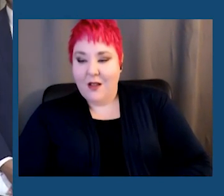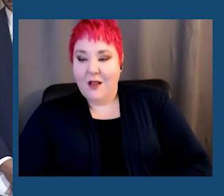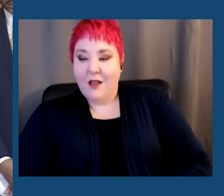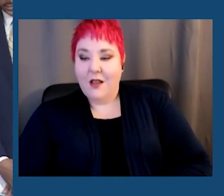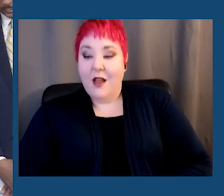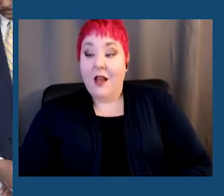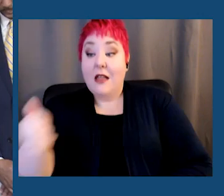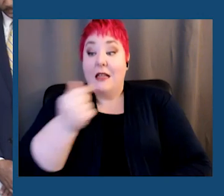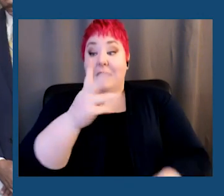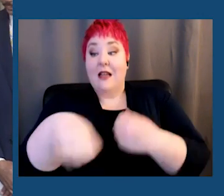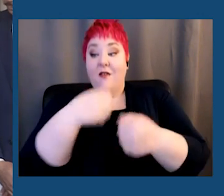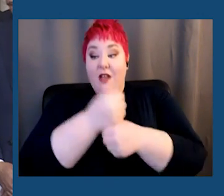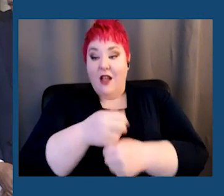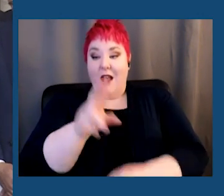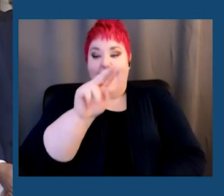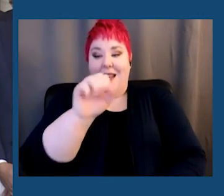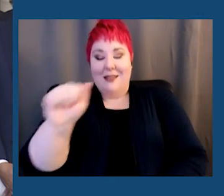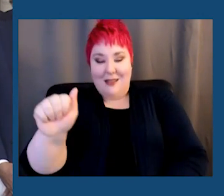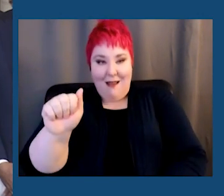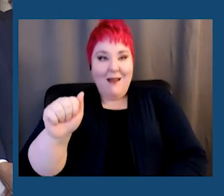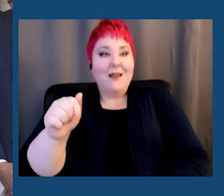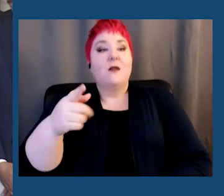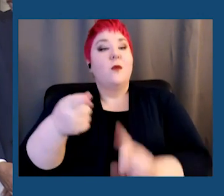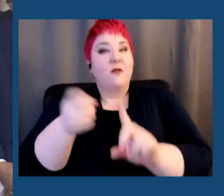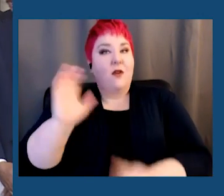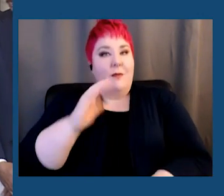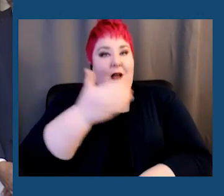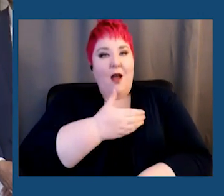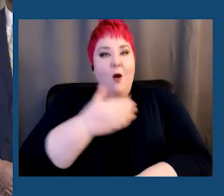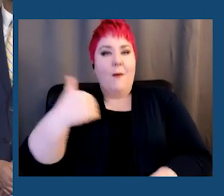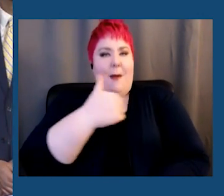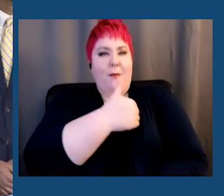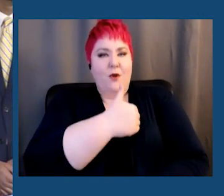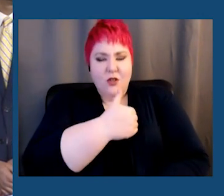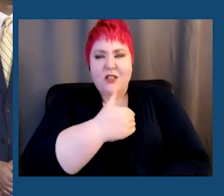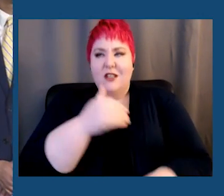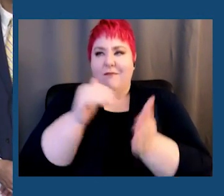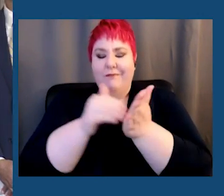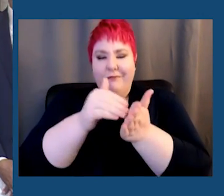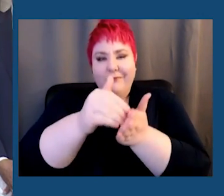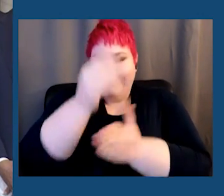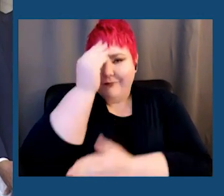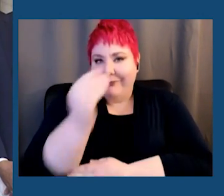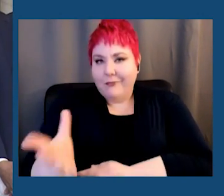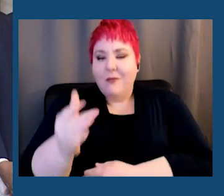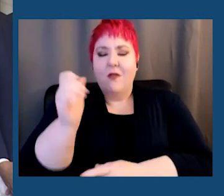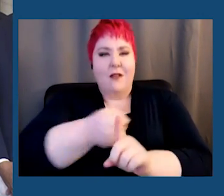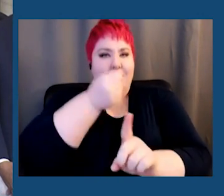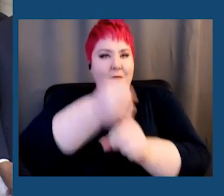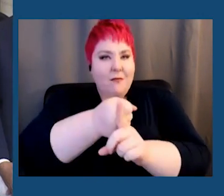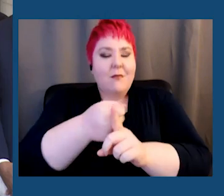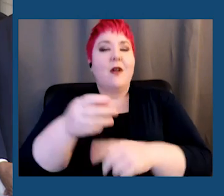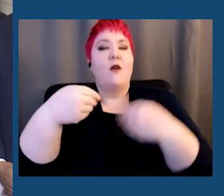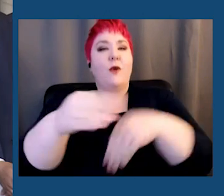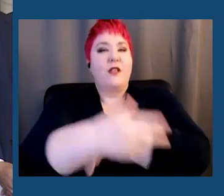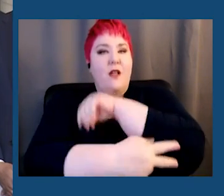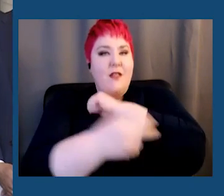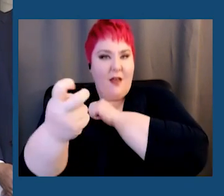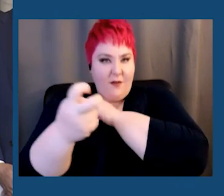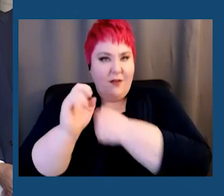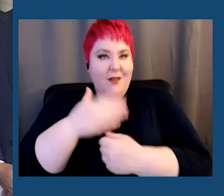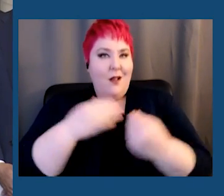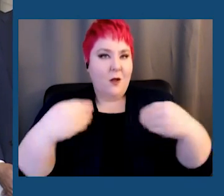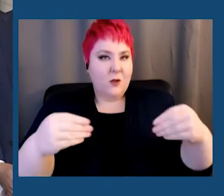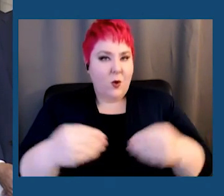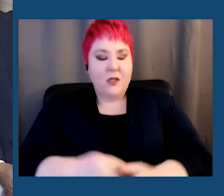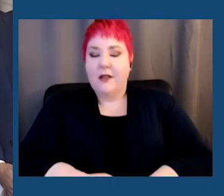the NSA has been hearing from our memberships of the increasingly drastic impact of retail theft in their stores. We can no longer stand by